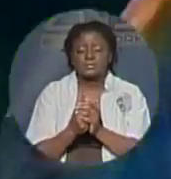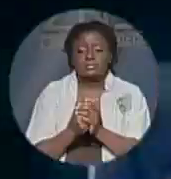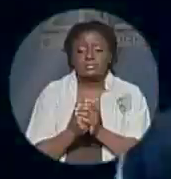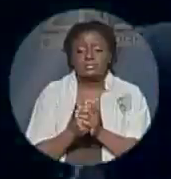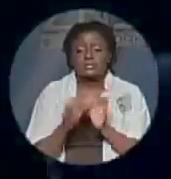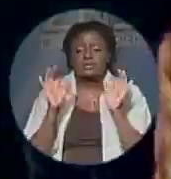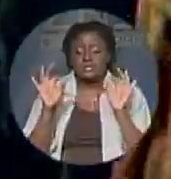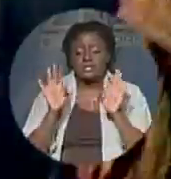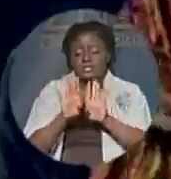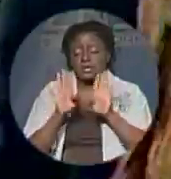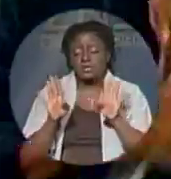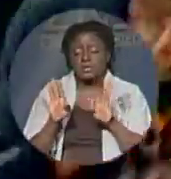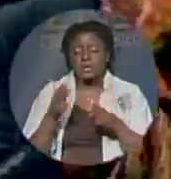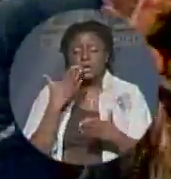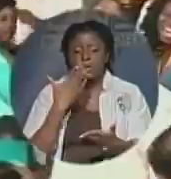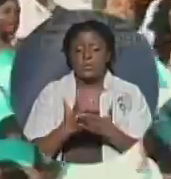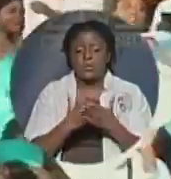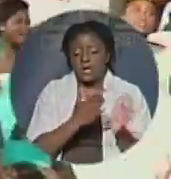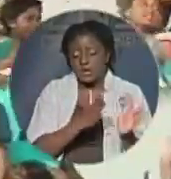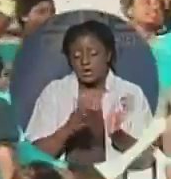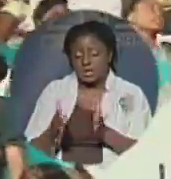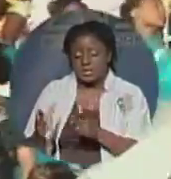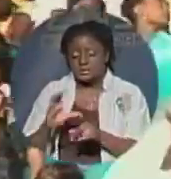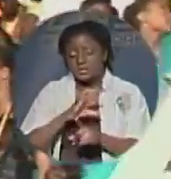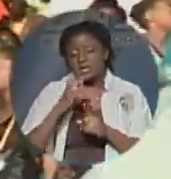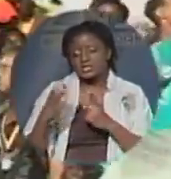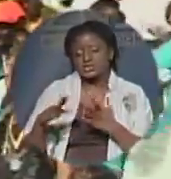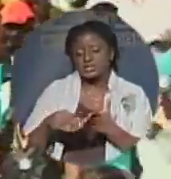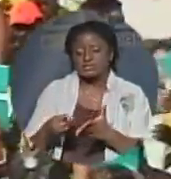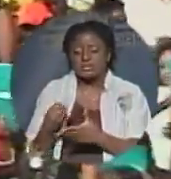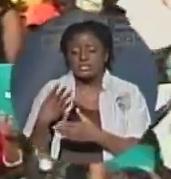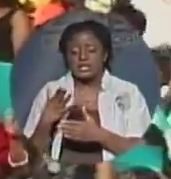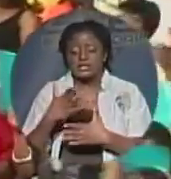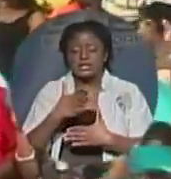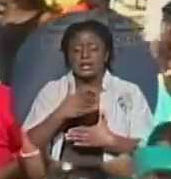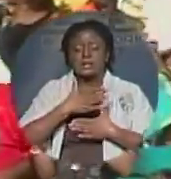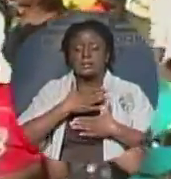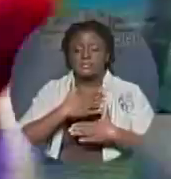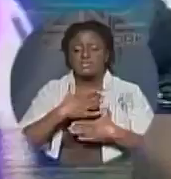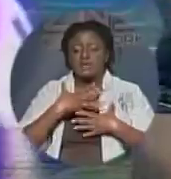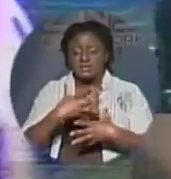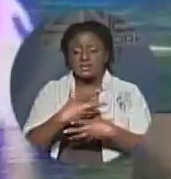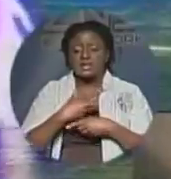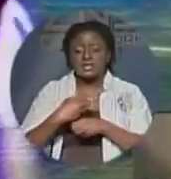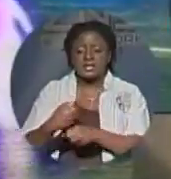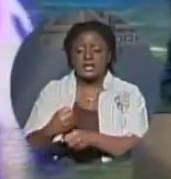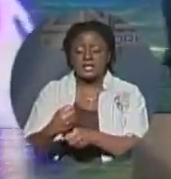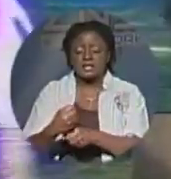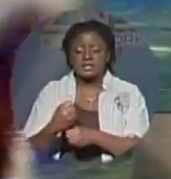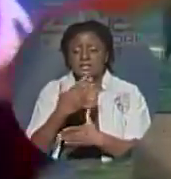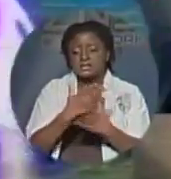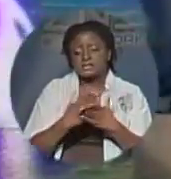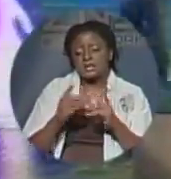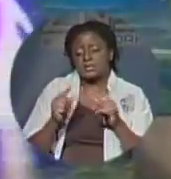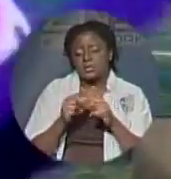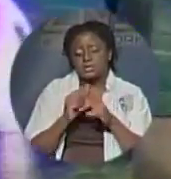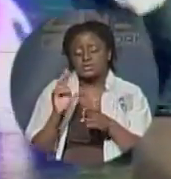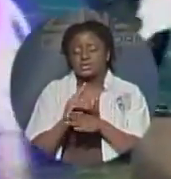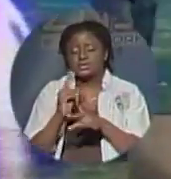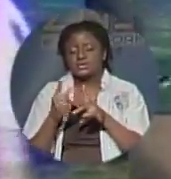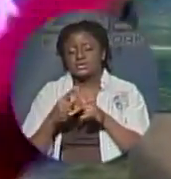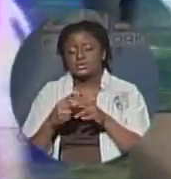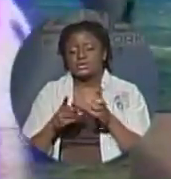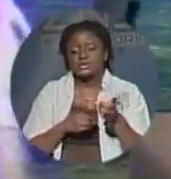organized, culturally rich, and breathtaking are just some of the words other Bahamians used to describe the cultural